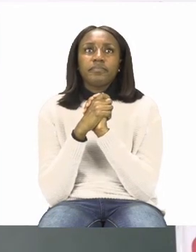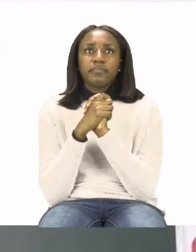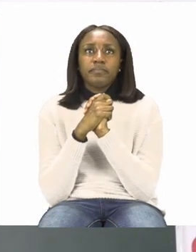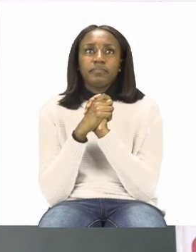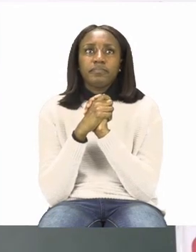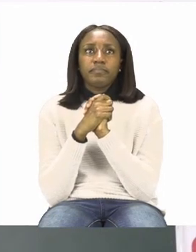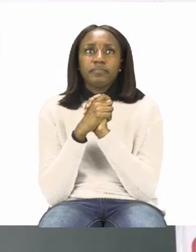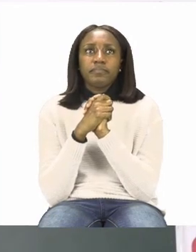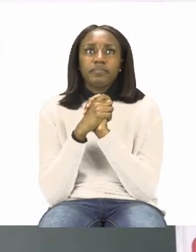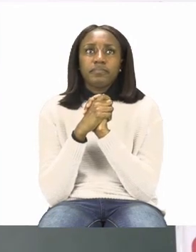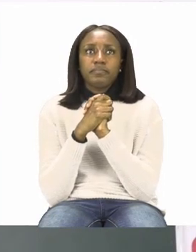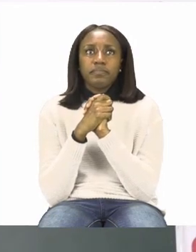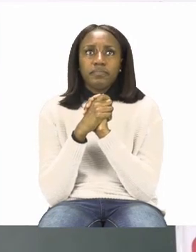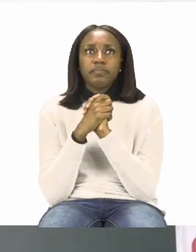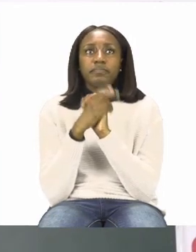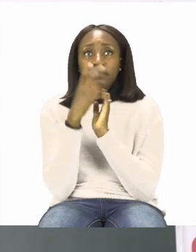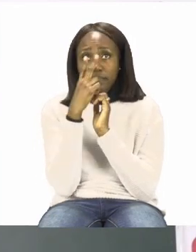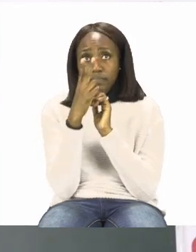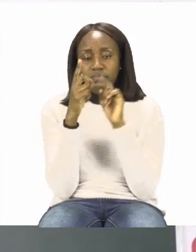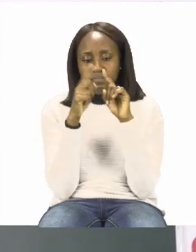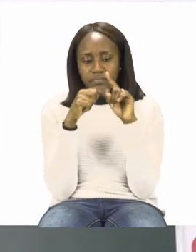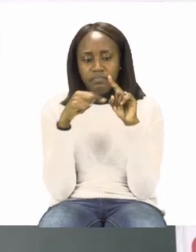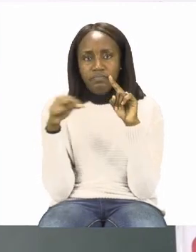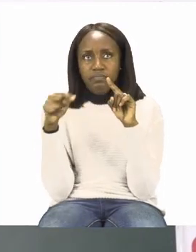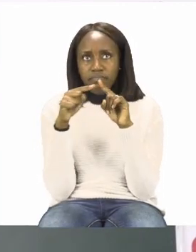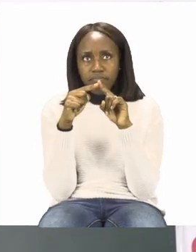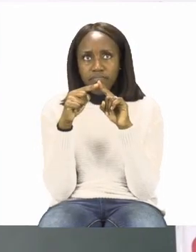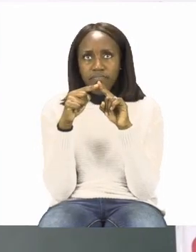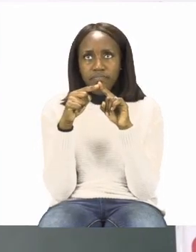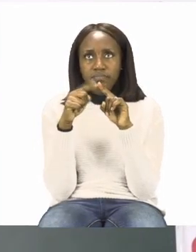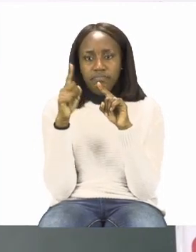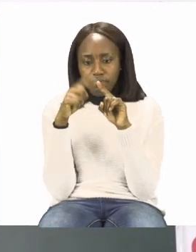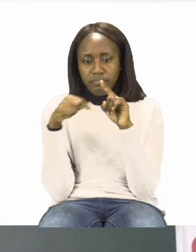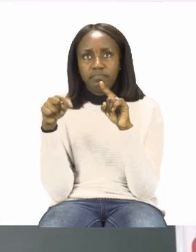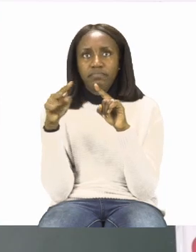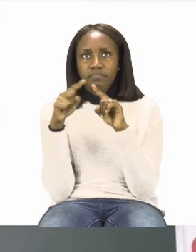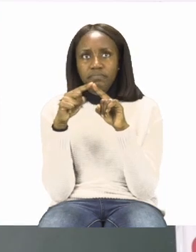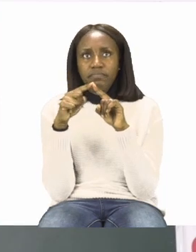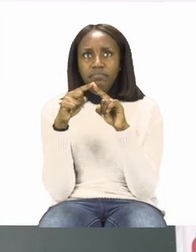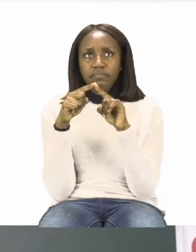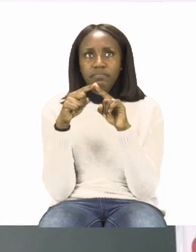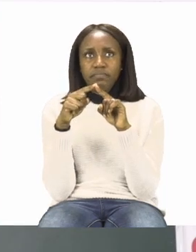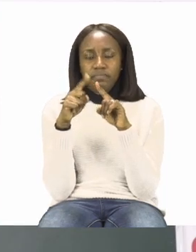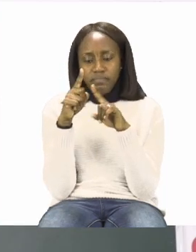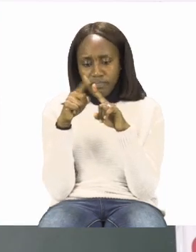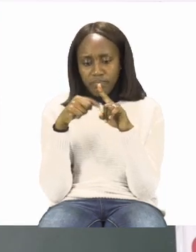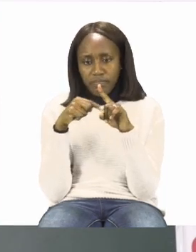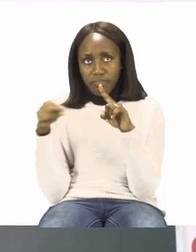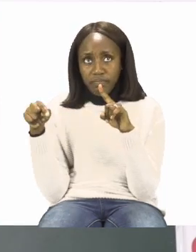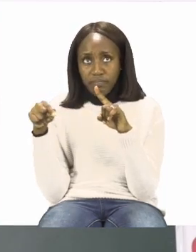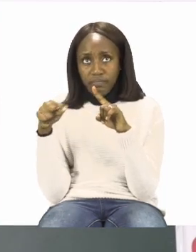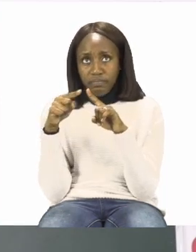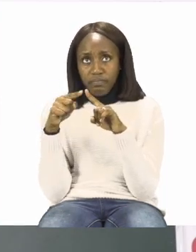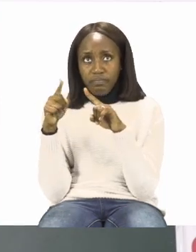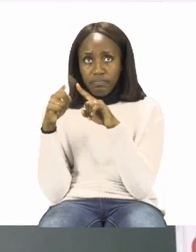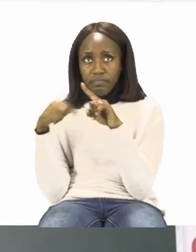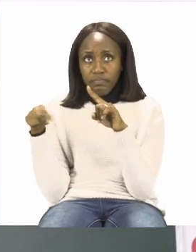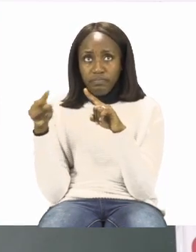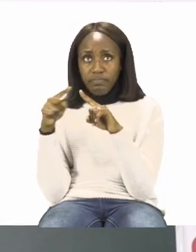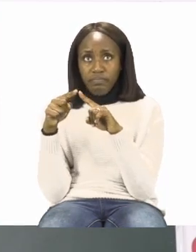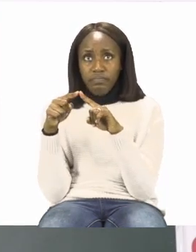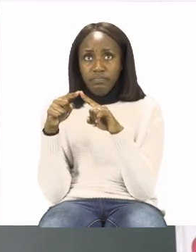see that I drew a triangle and a circle, and a triangle and